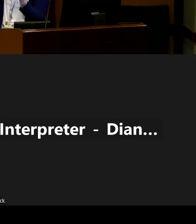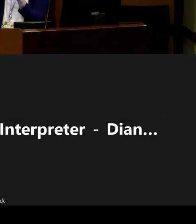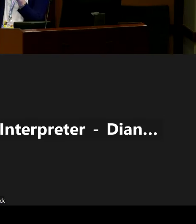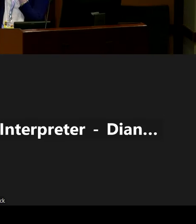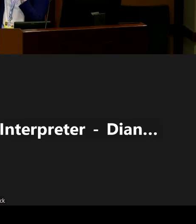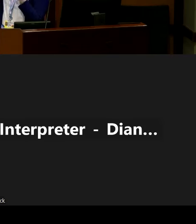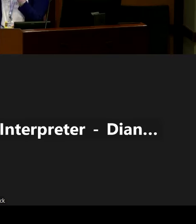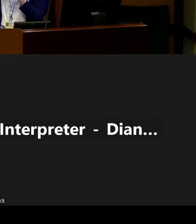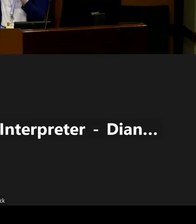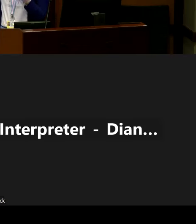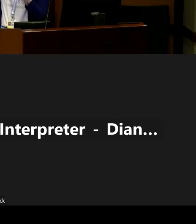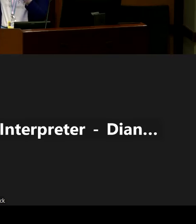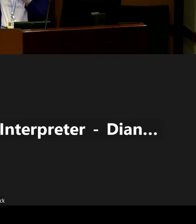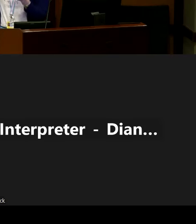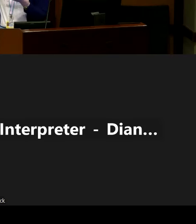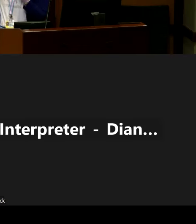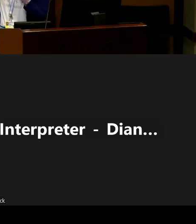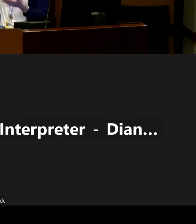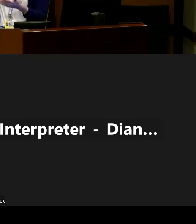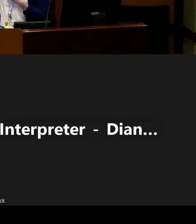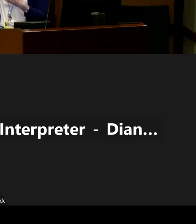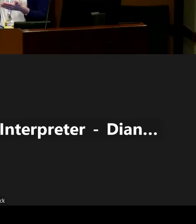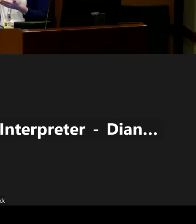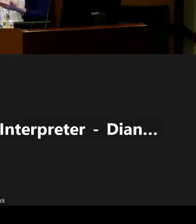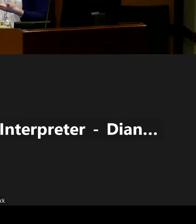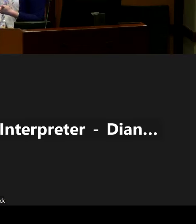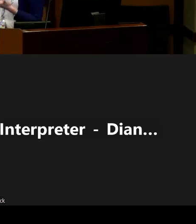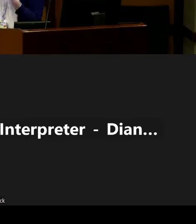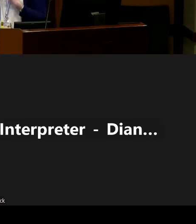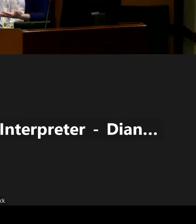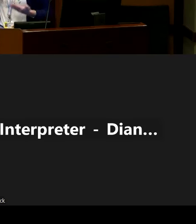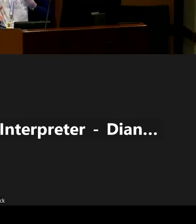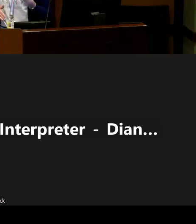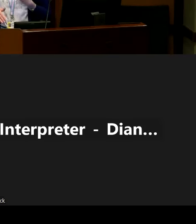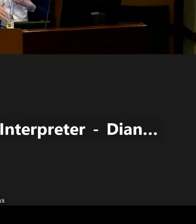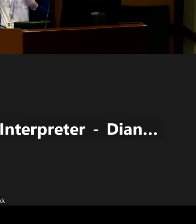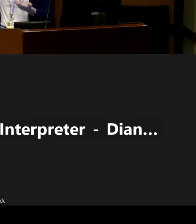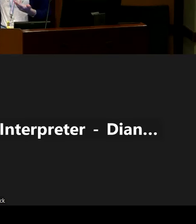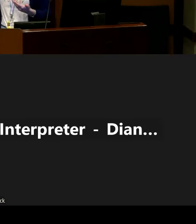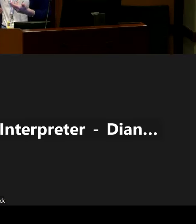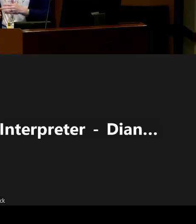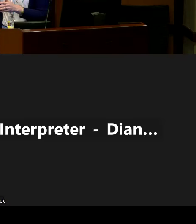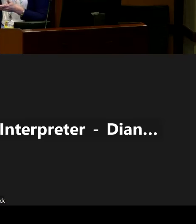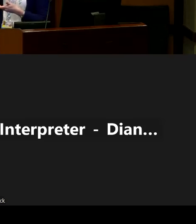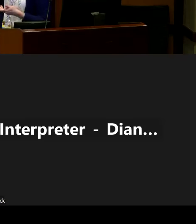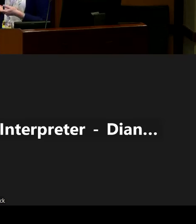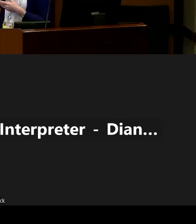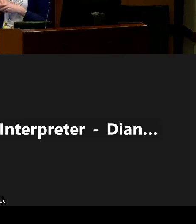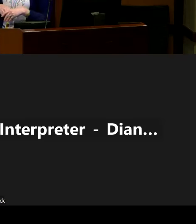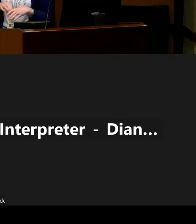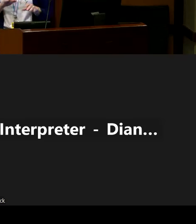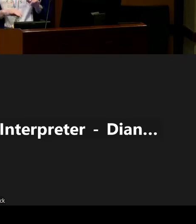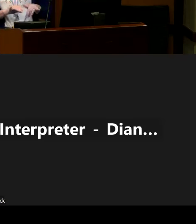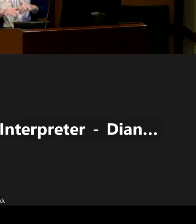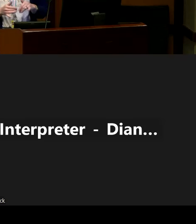is baby, and I put in parent's last name. And again, this is where we have those automatic thoughts. I'm a mom, so when I was writing